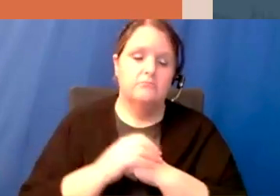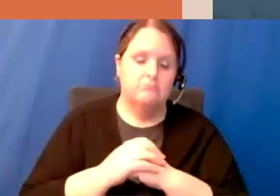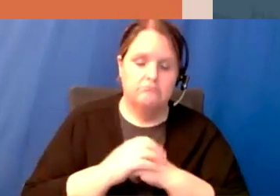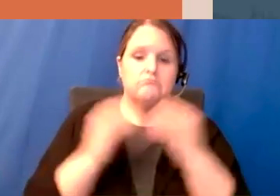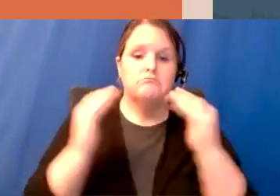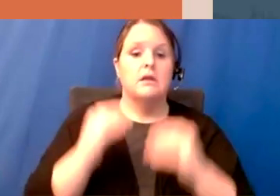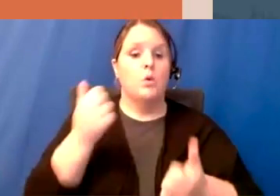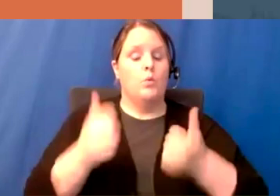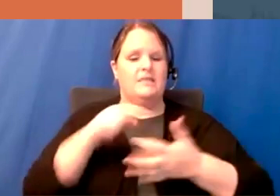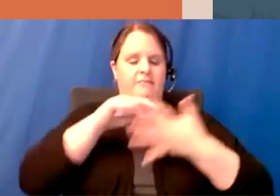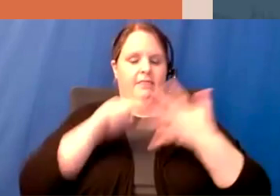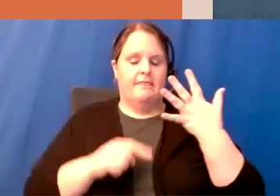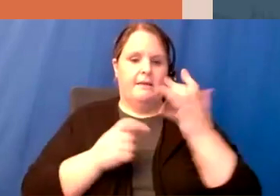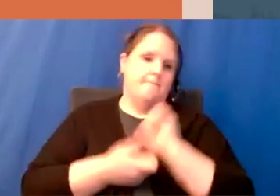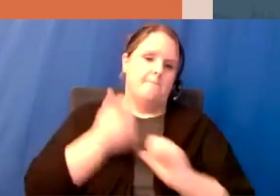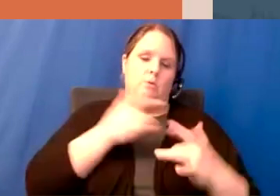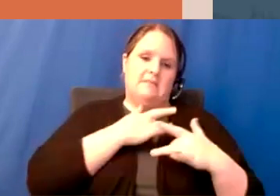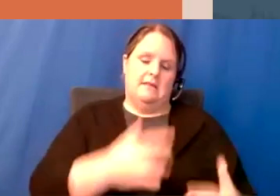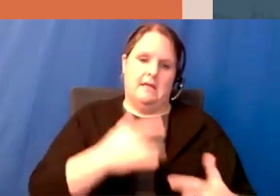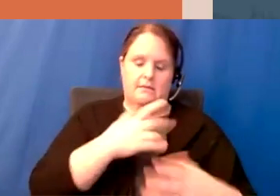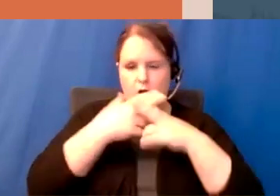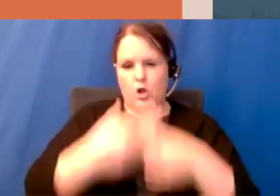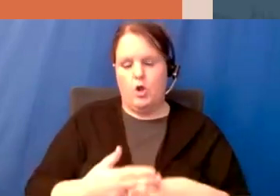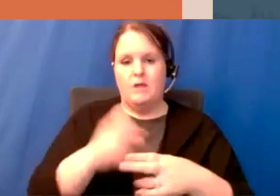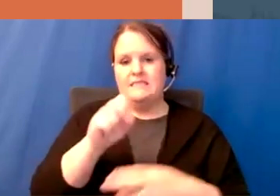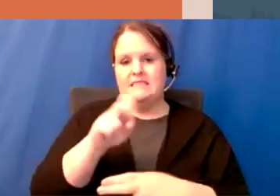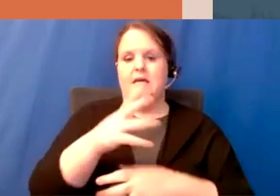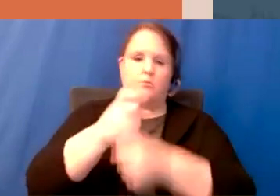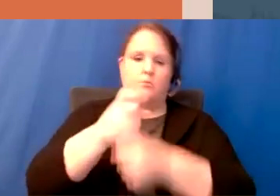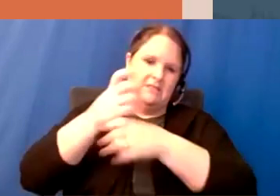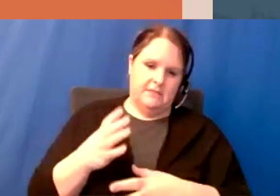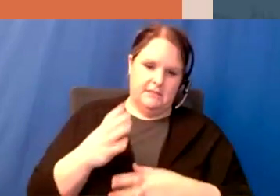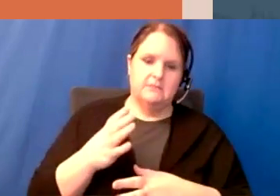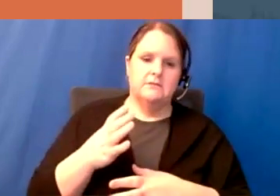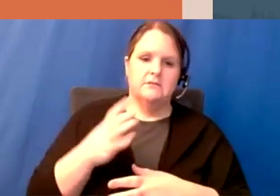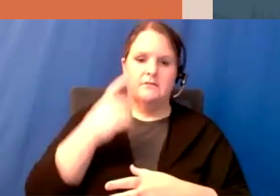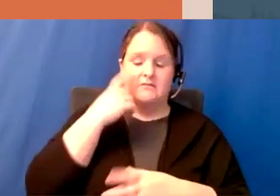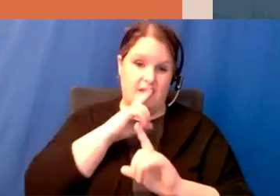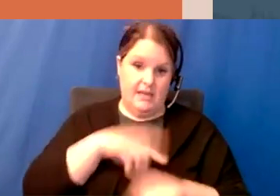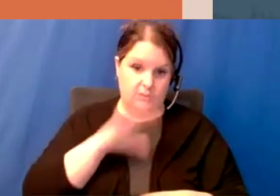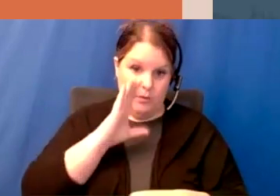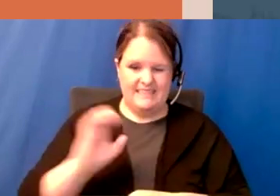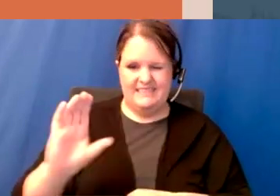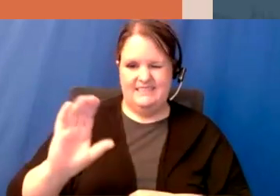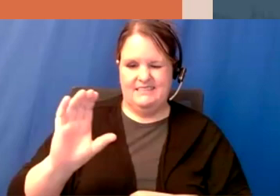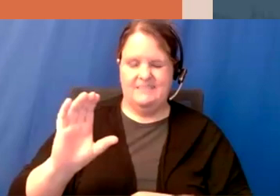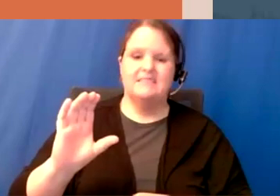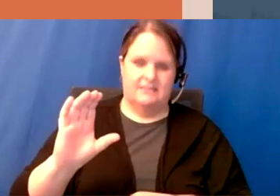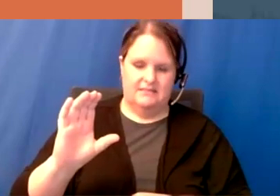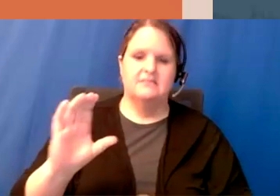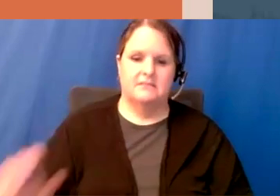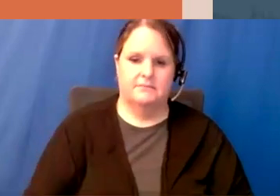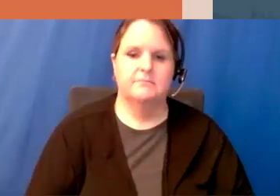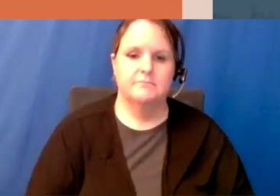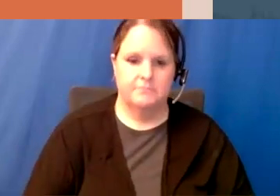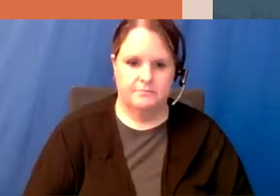Next one, which of the following would most likely be considered a subrecipient? So the answer is C, arborist company